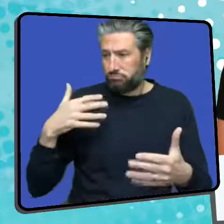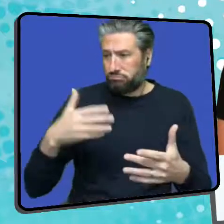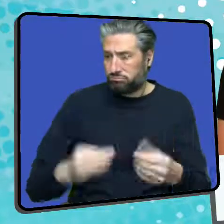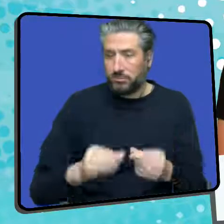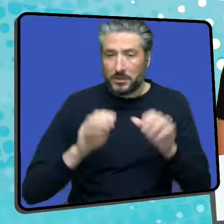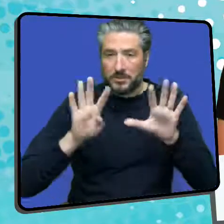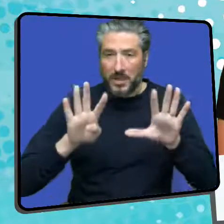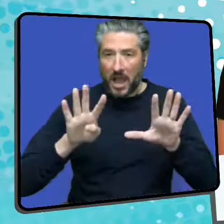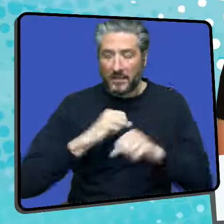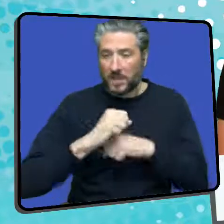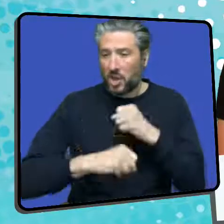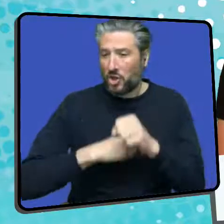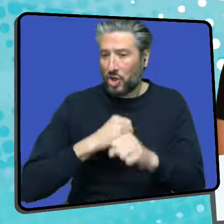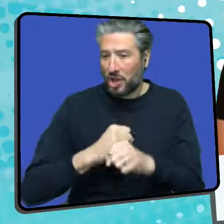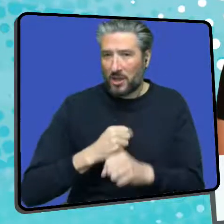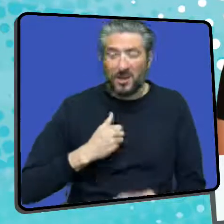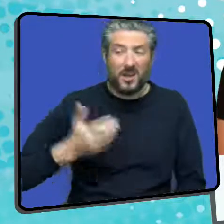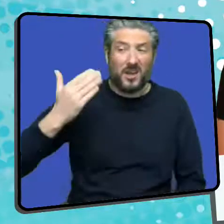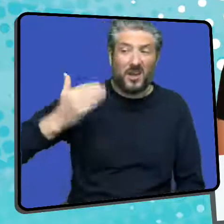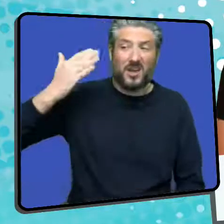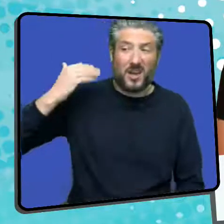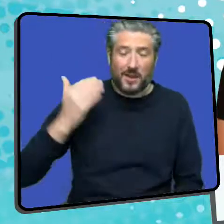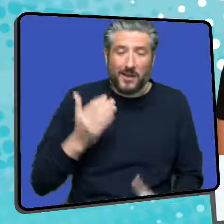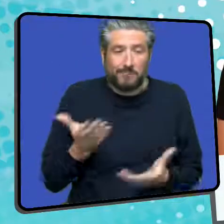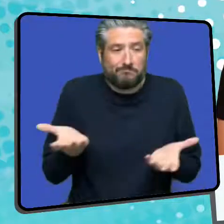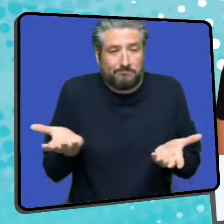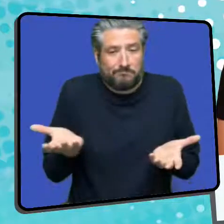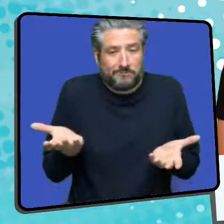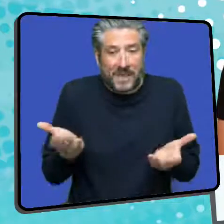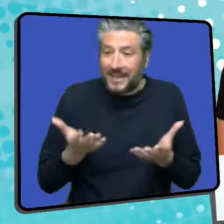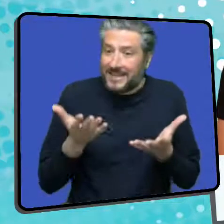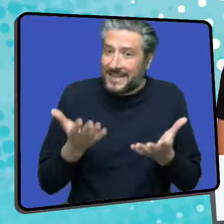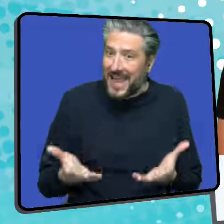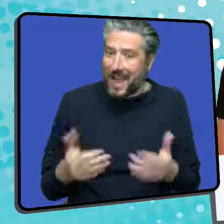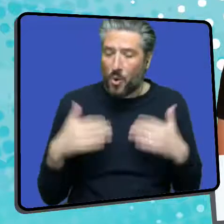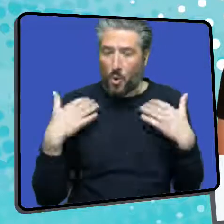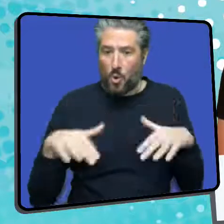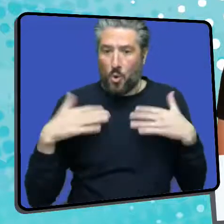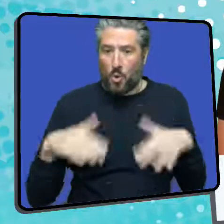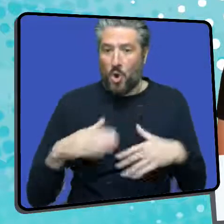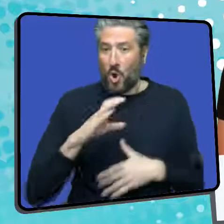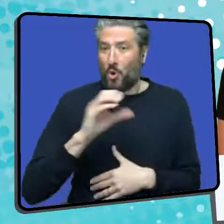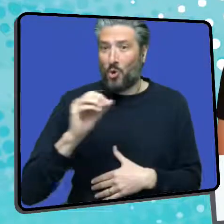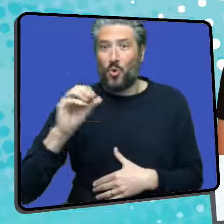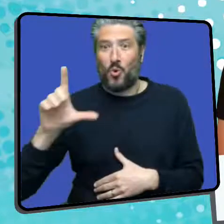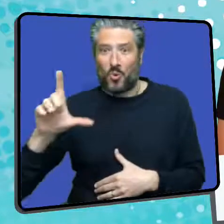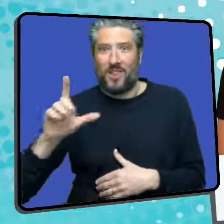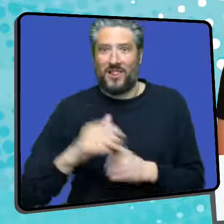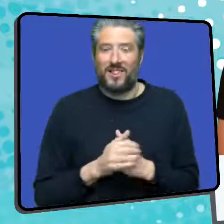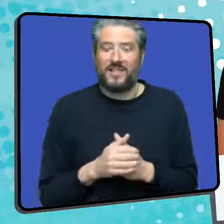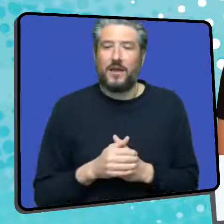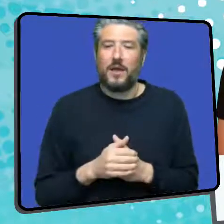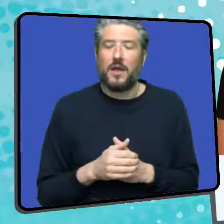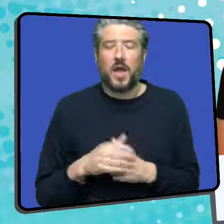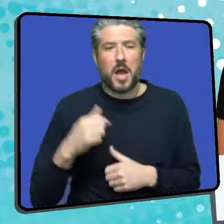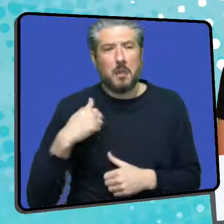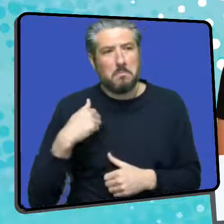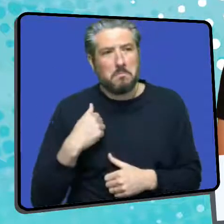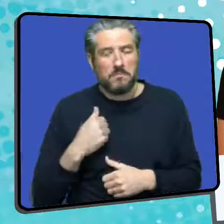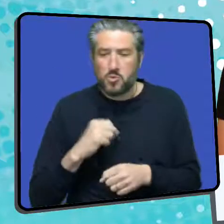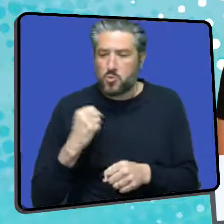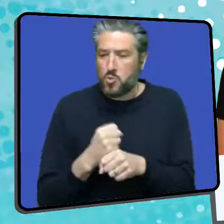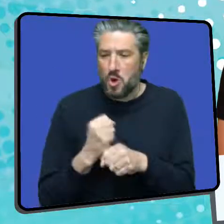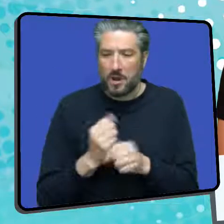wasn't as cool as it is now, I have to say, and it's a lot easier too. My daily job is actually, I'm sort of an